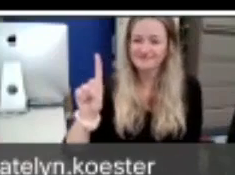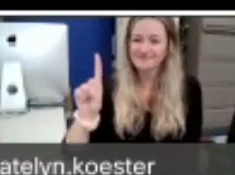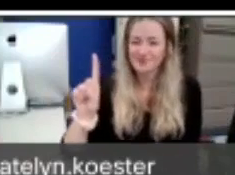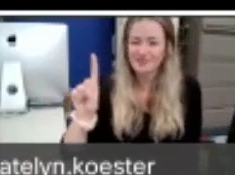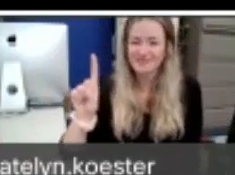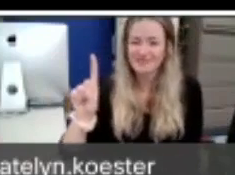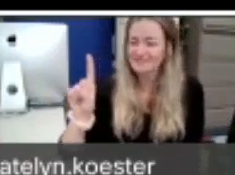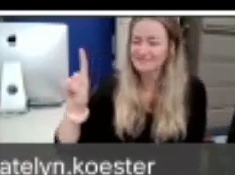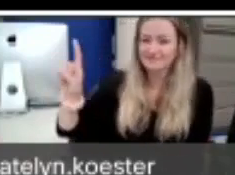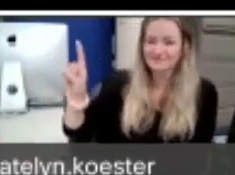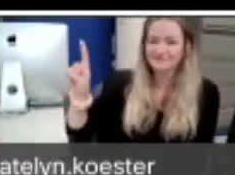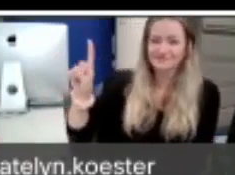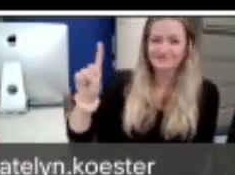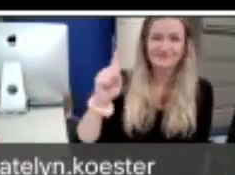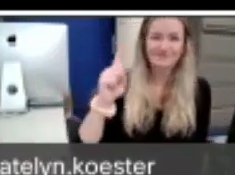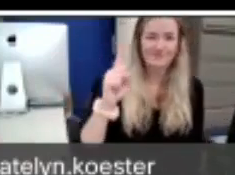One.